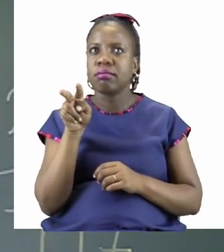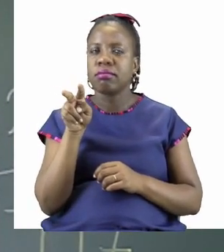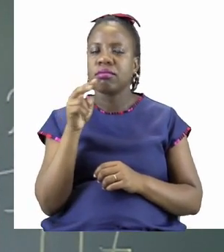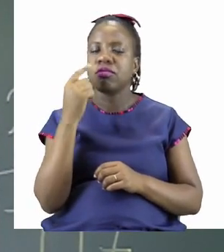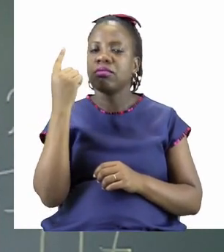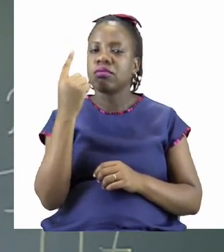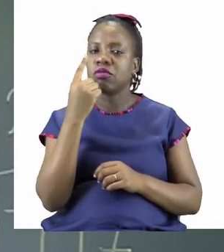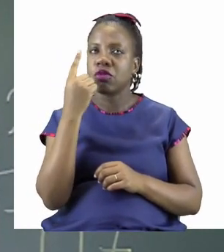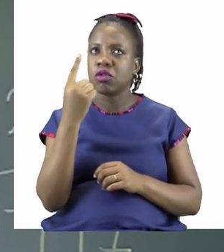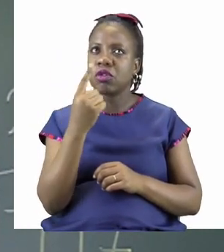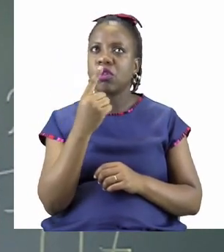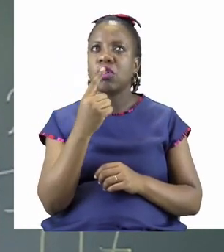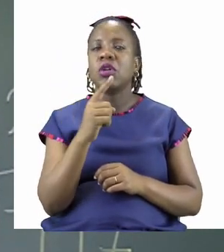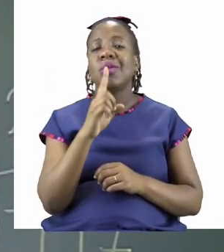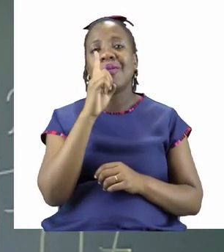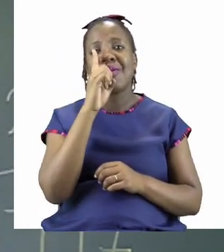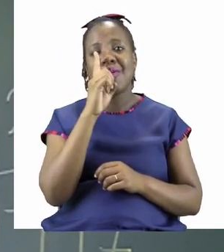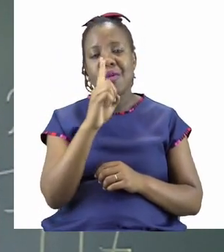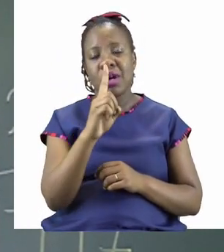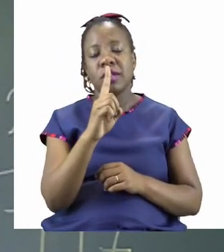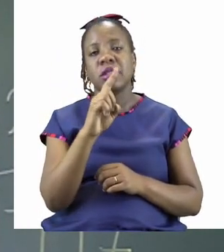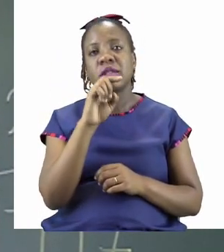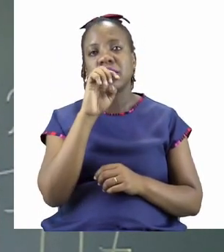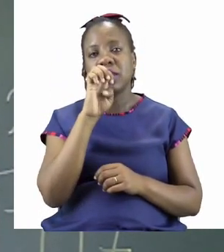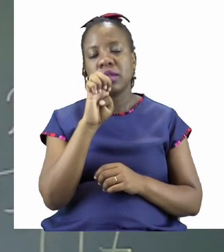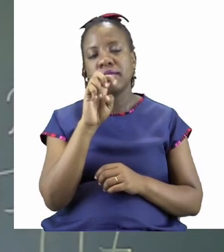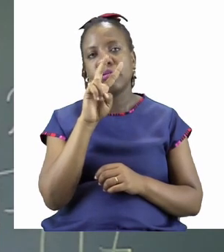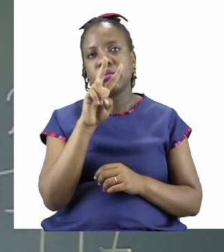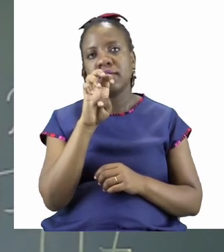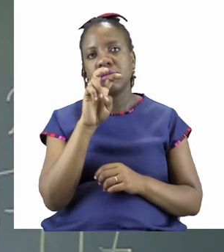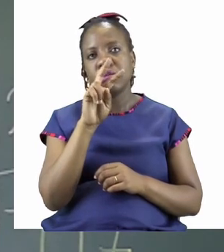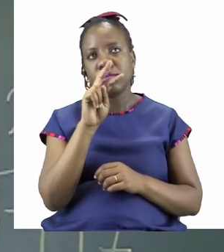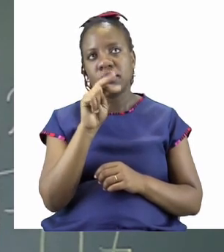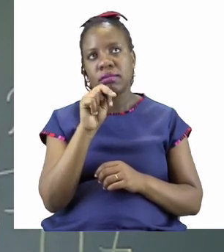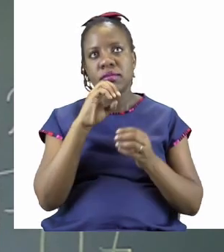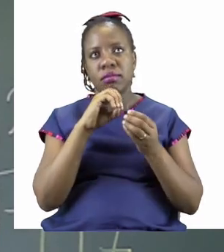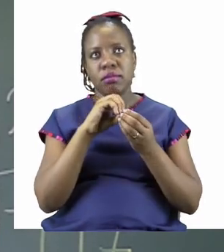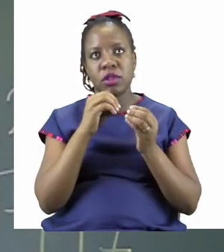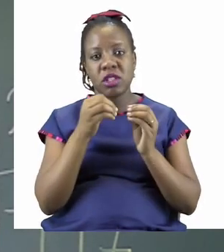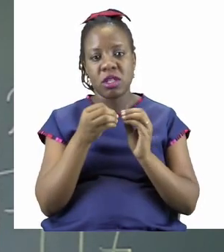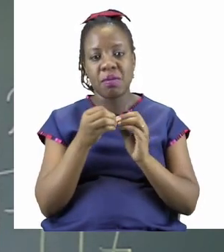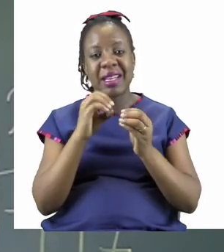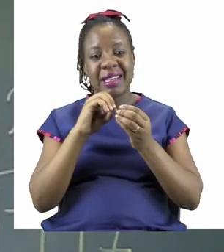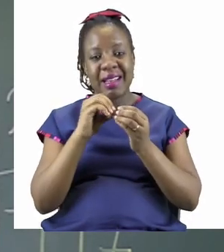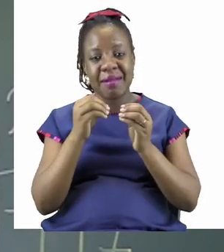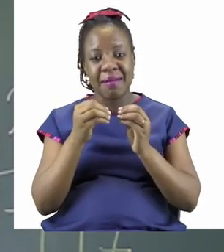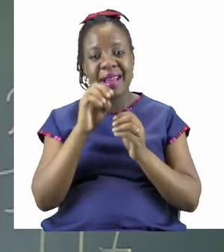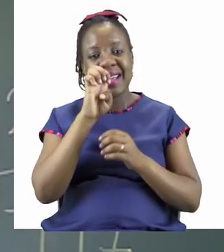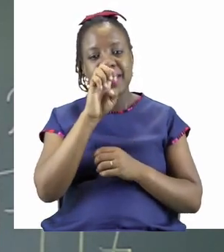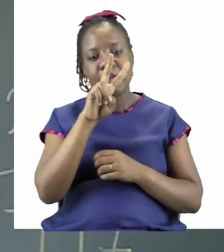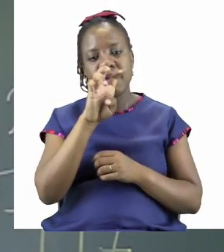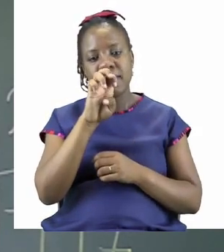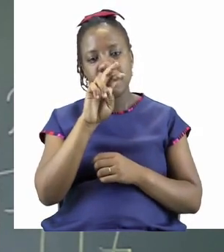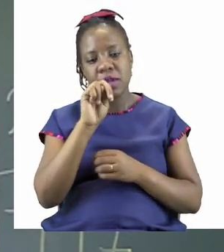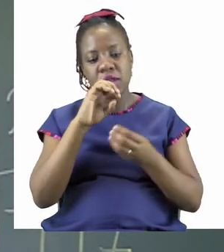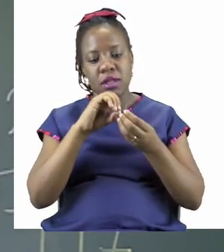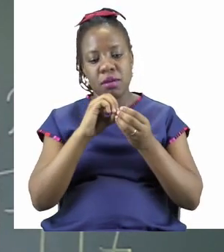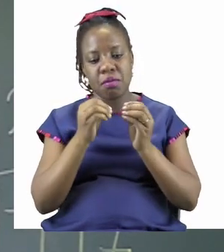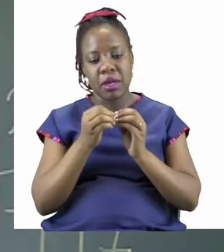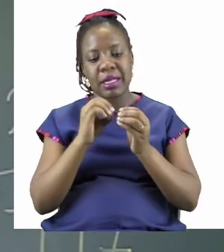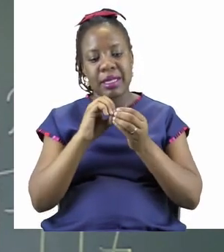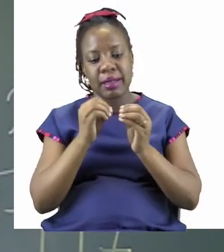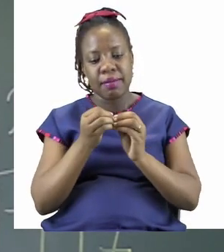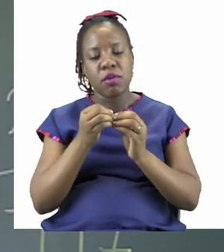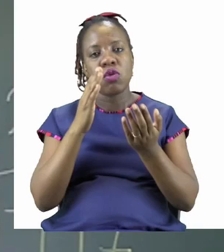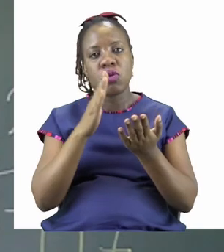have one even number. So I went ahead and circled the even number.